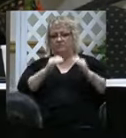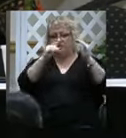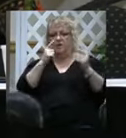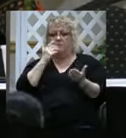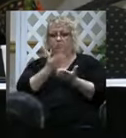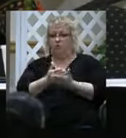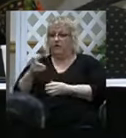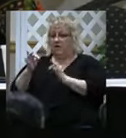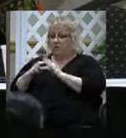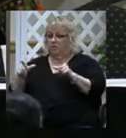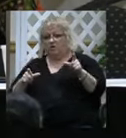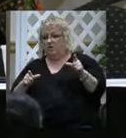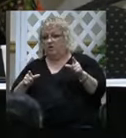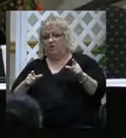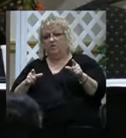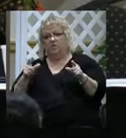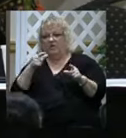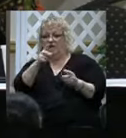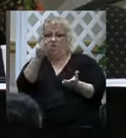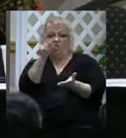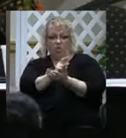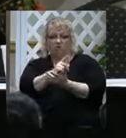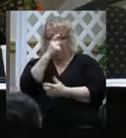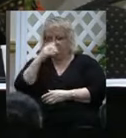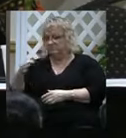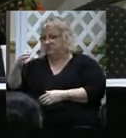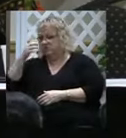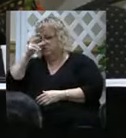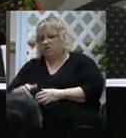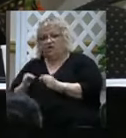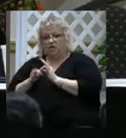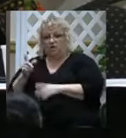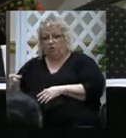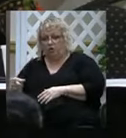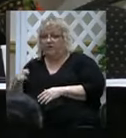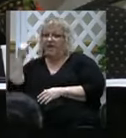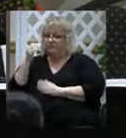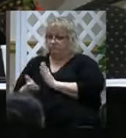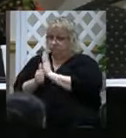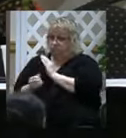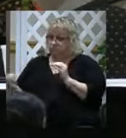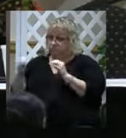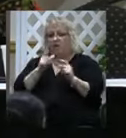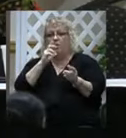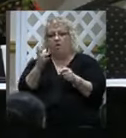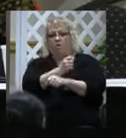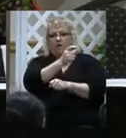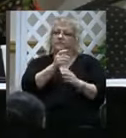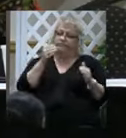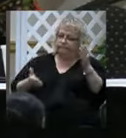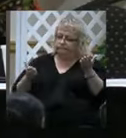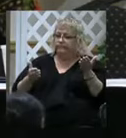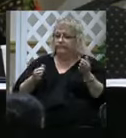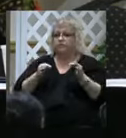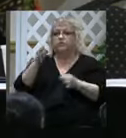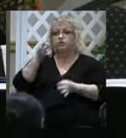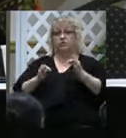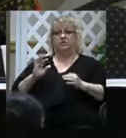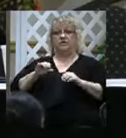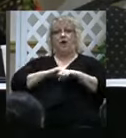that the outcome of the case would be different if they had gotten competent interpreting. One thing that we do with the judiciary,